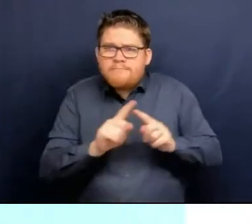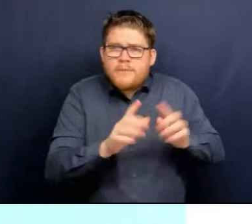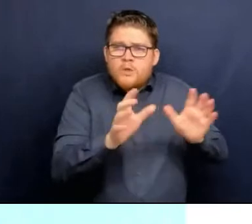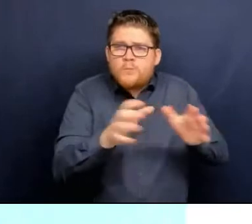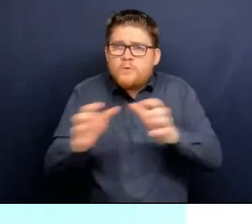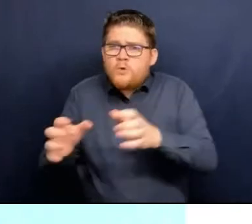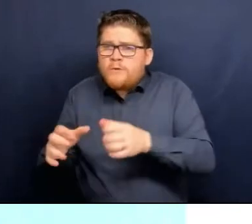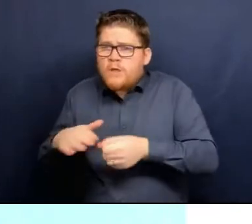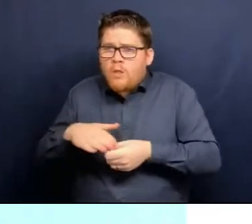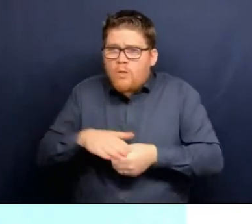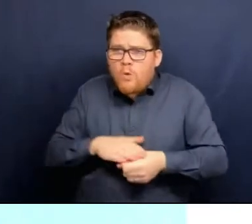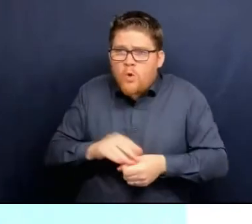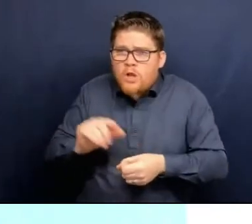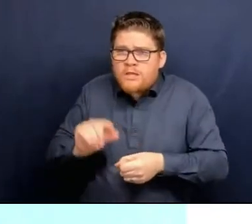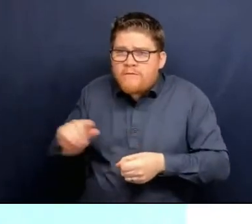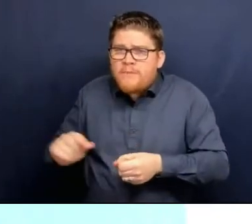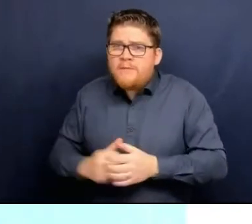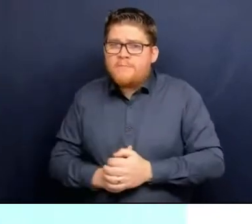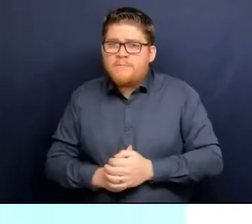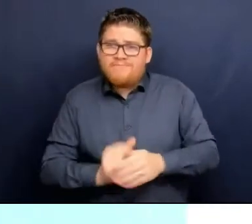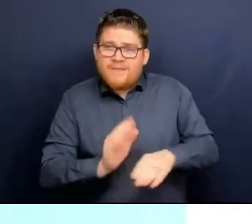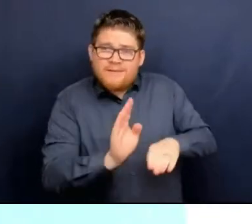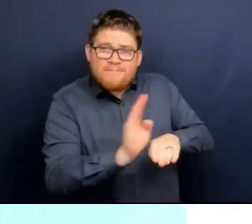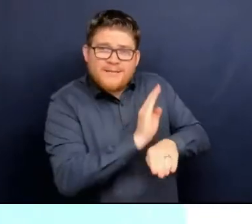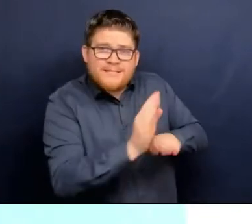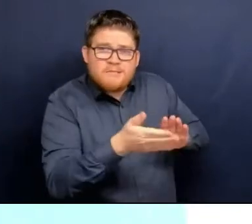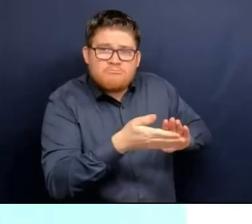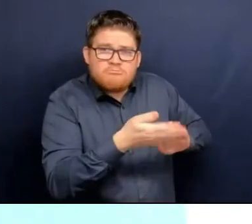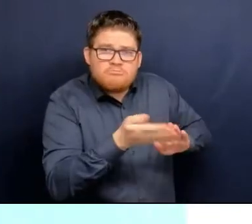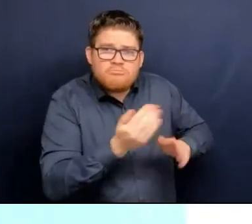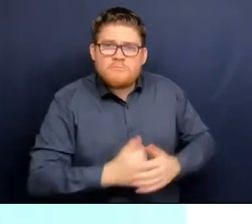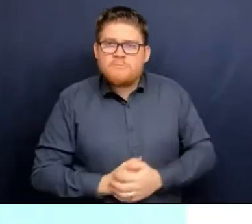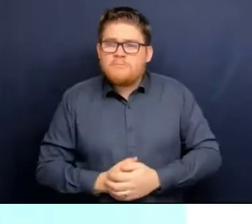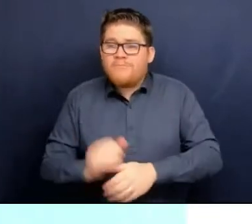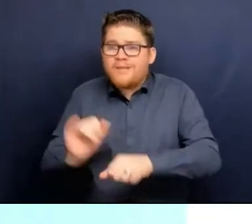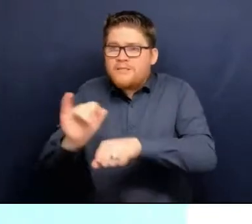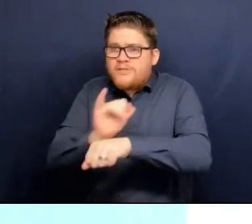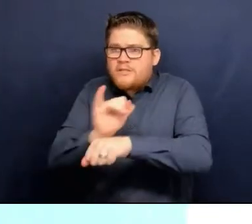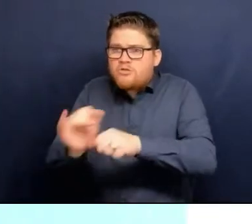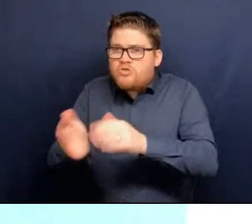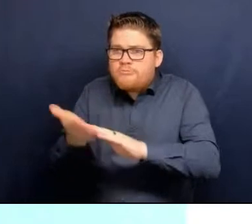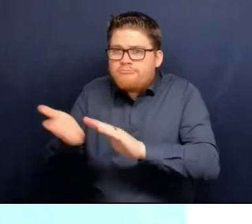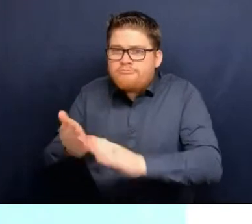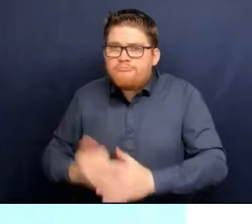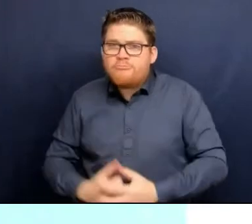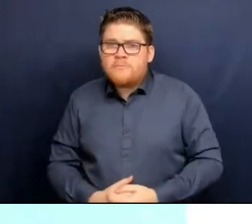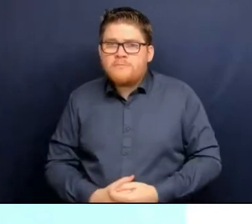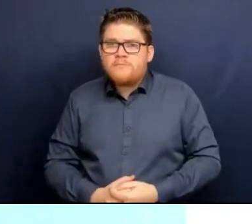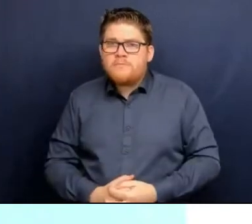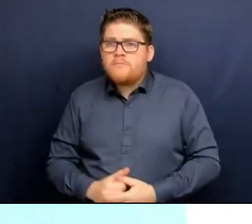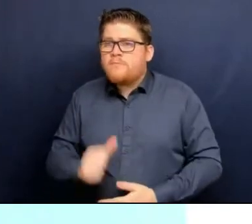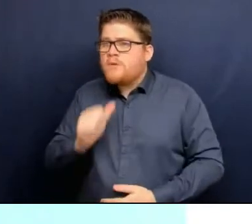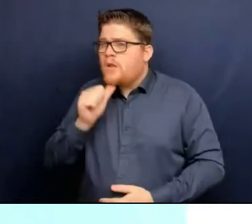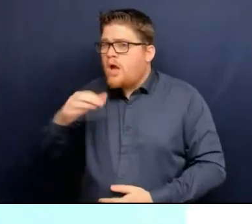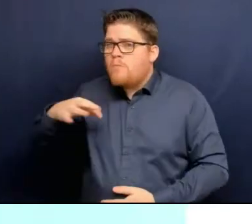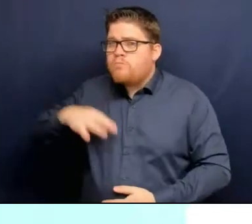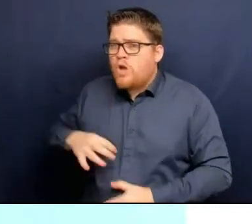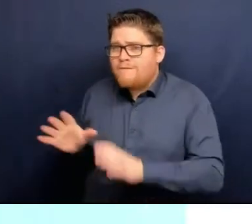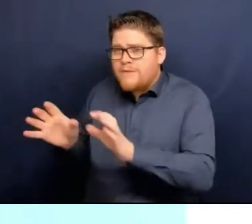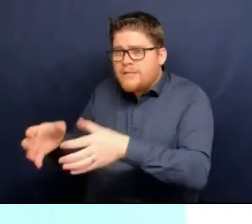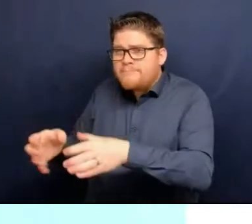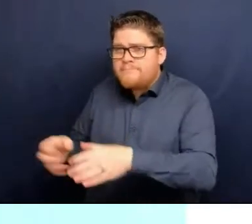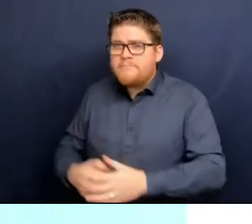I'm talking of business and industry, of nonprofits, of the scholars in this field. Thank you for